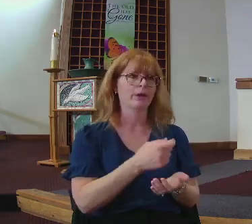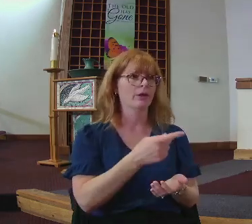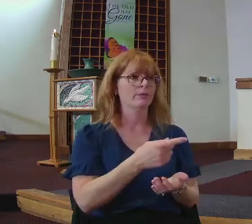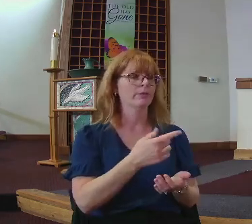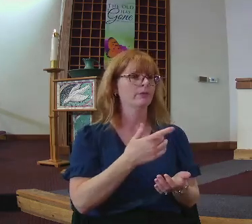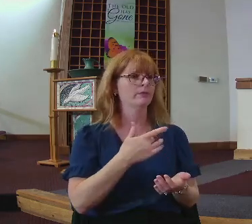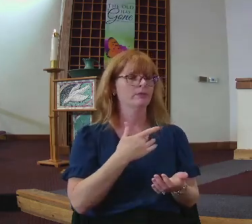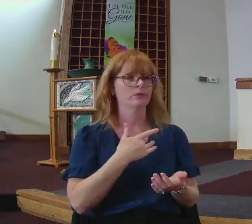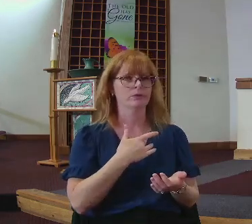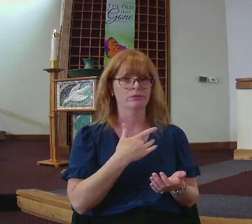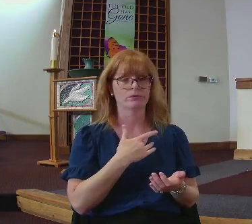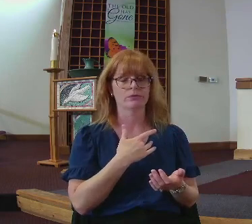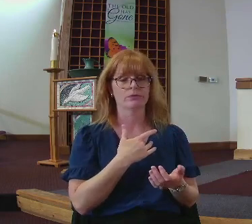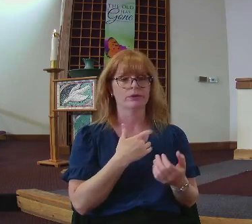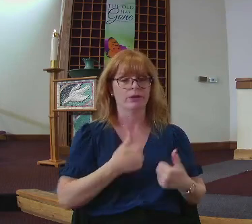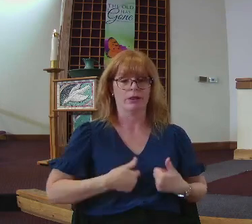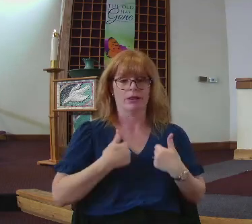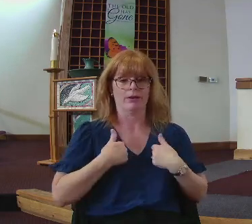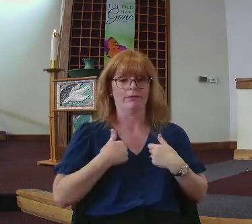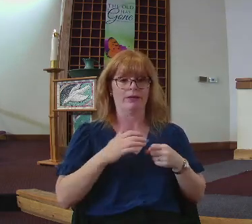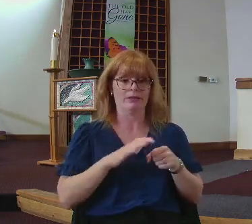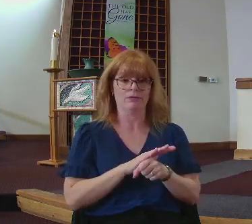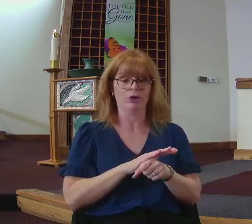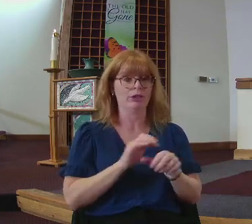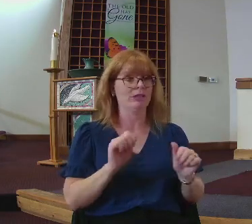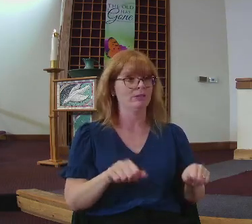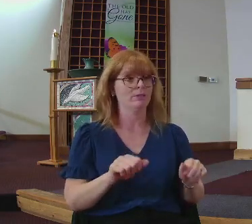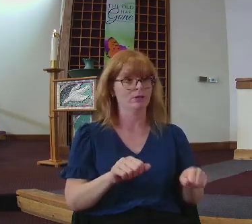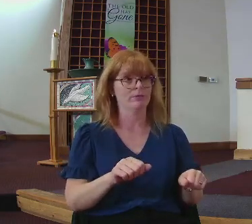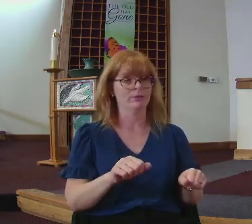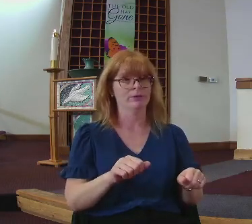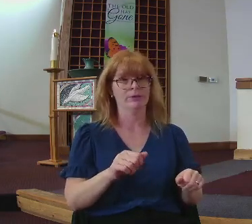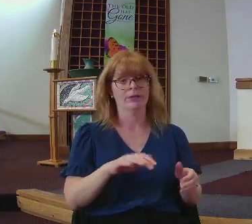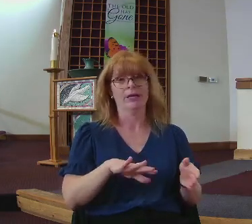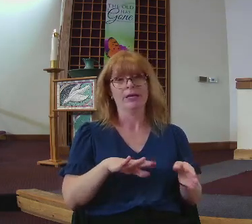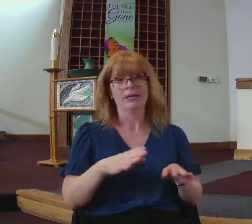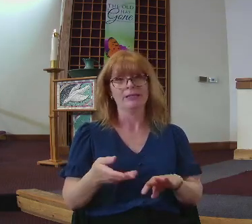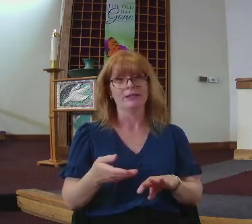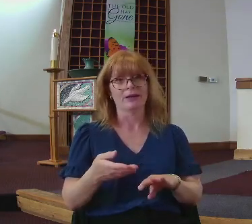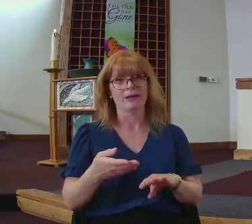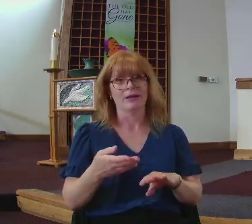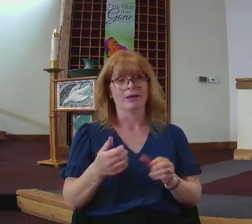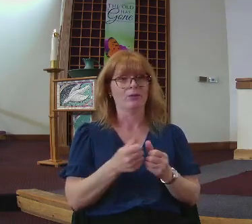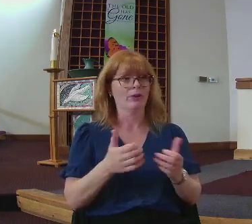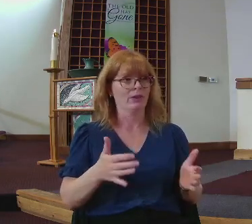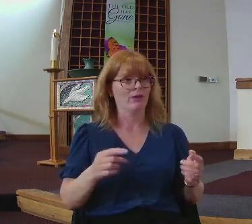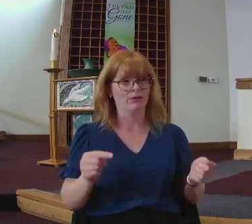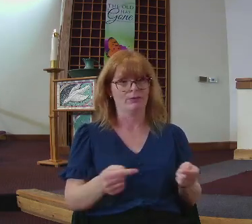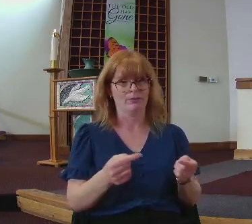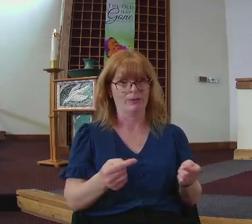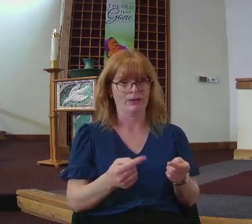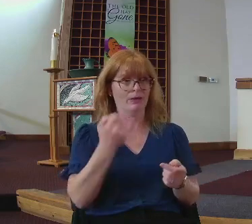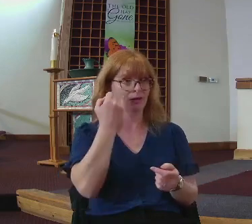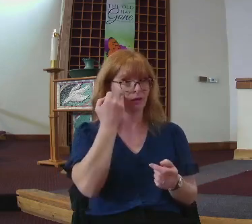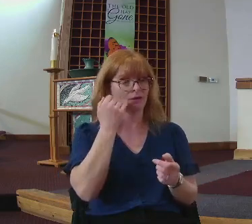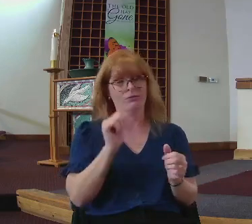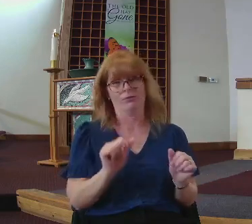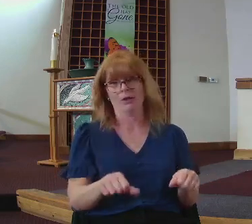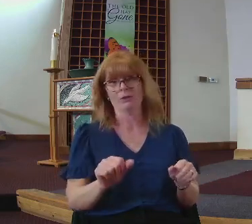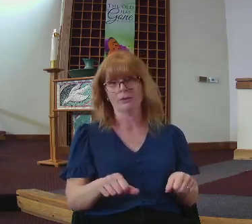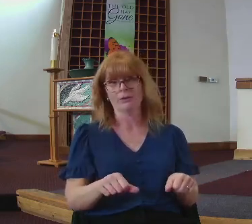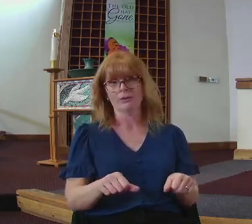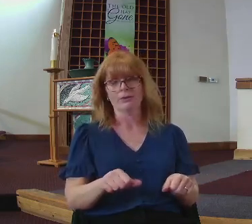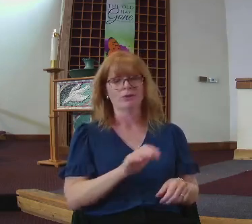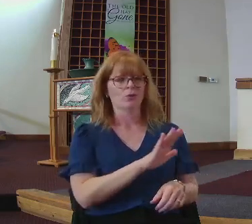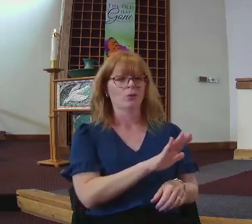fully as possible and die as pain-free as possible. And so his